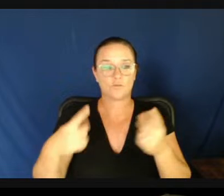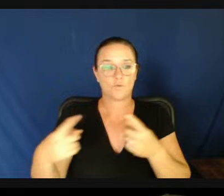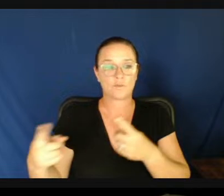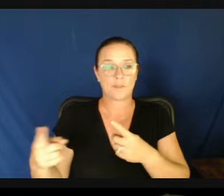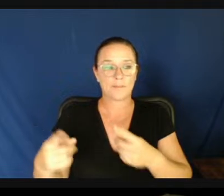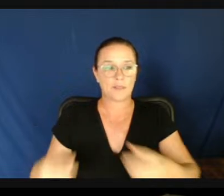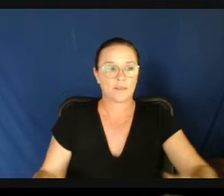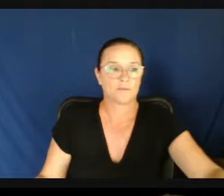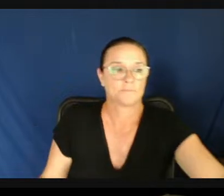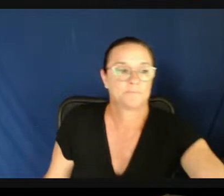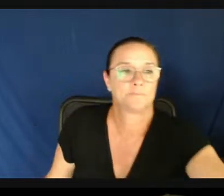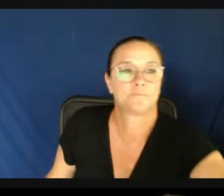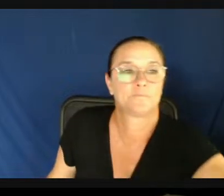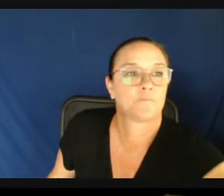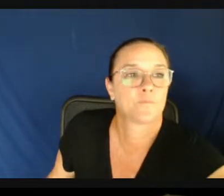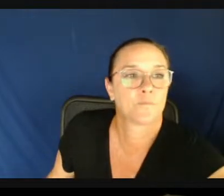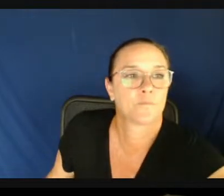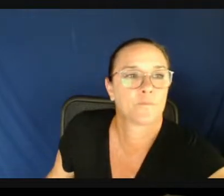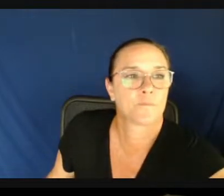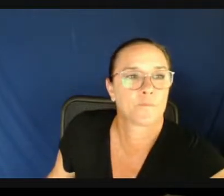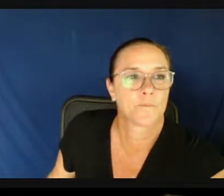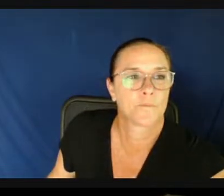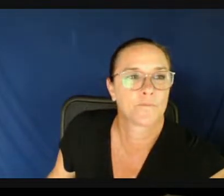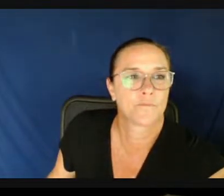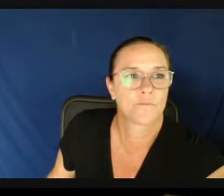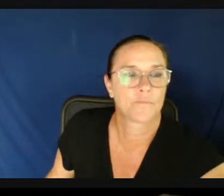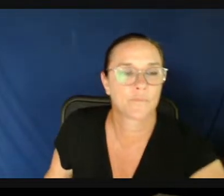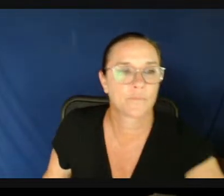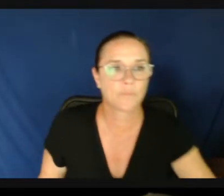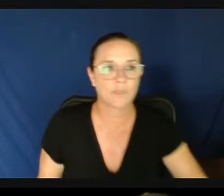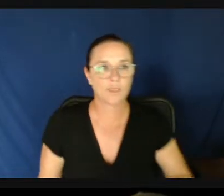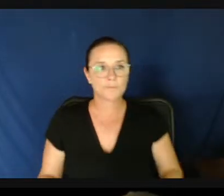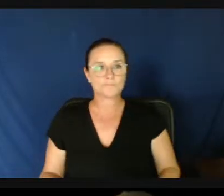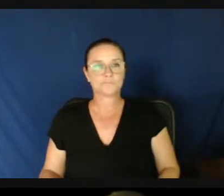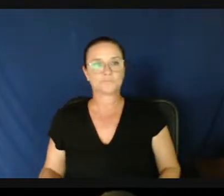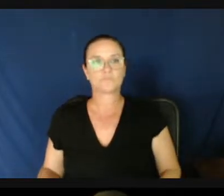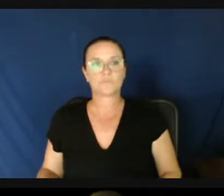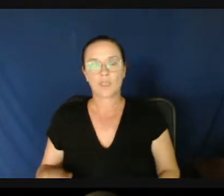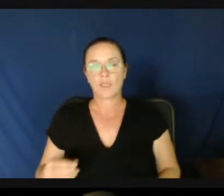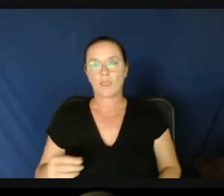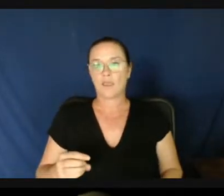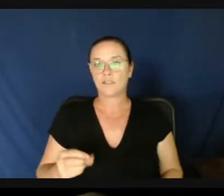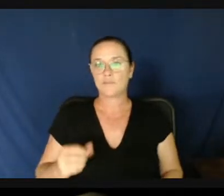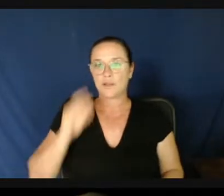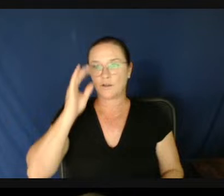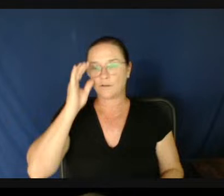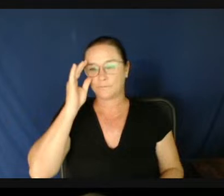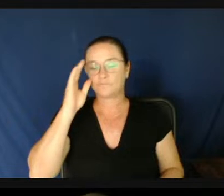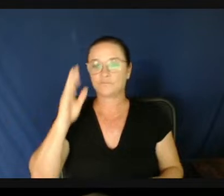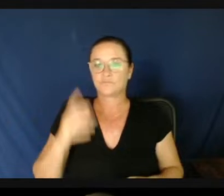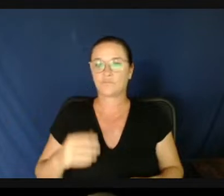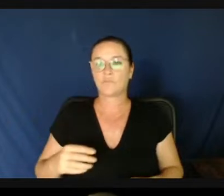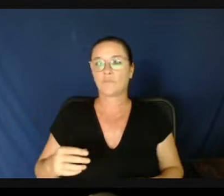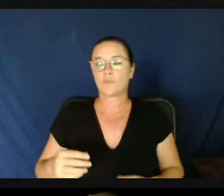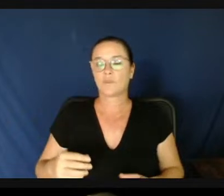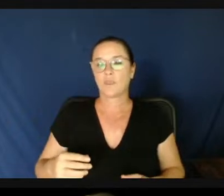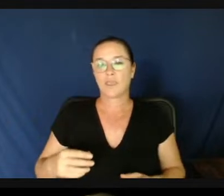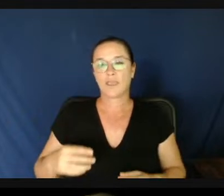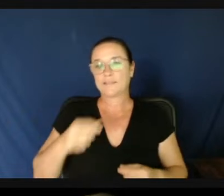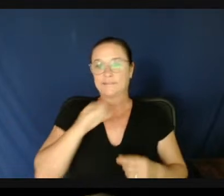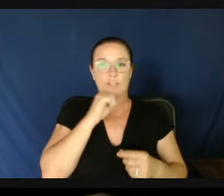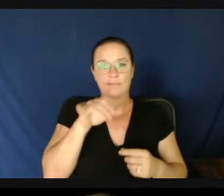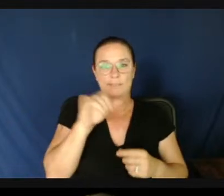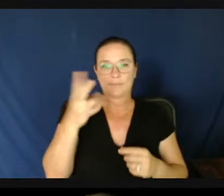fountaining. So we're getting pretty close to that up here pretty soon. But it's not how far we got during 17 when we had